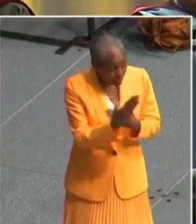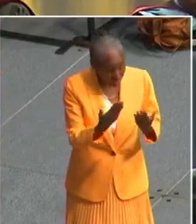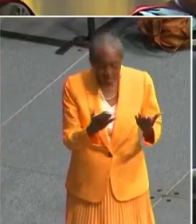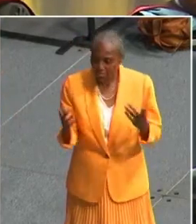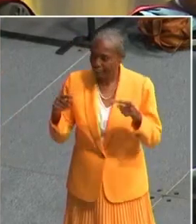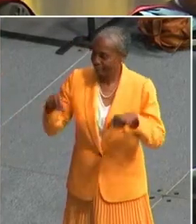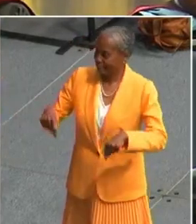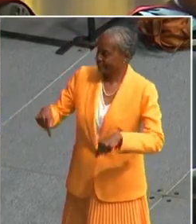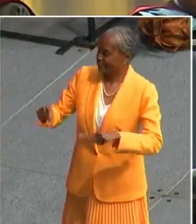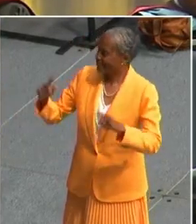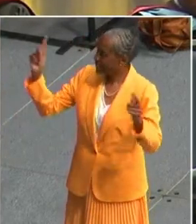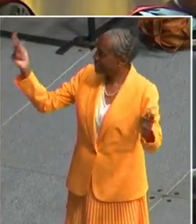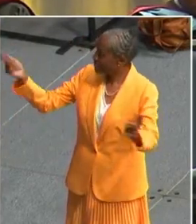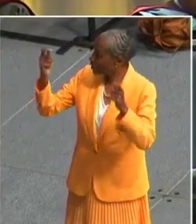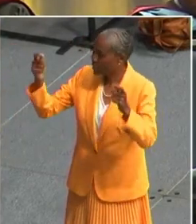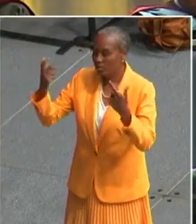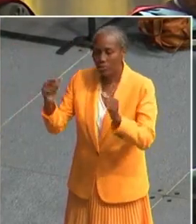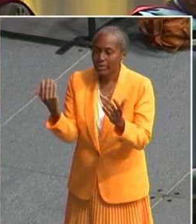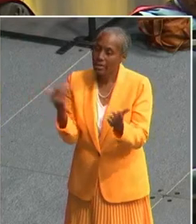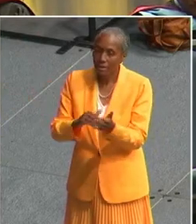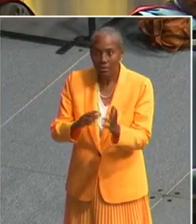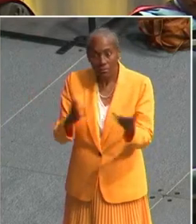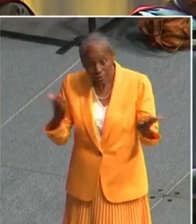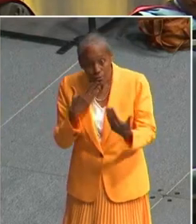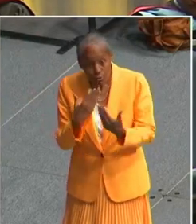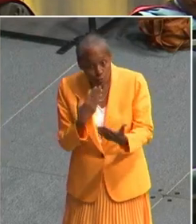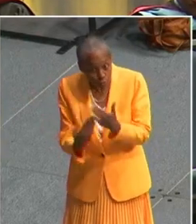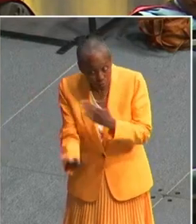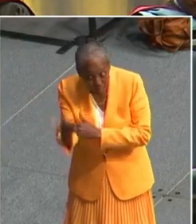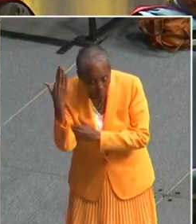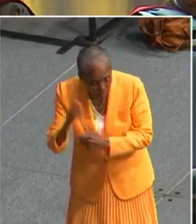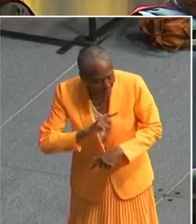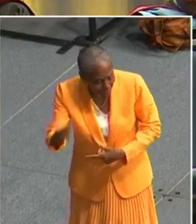This is a celebration, so we're going to try that one more time. Good morning.